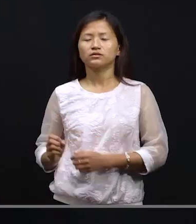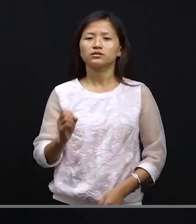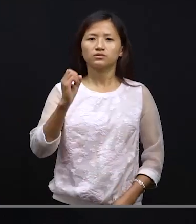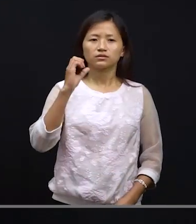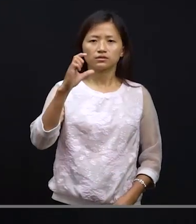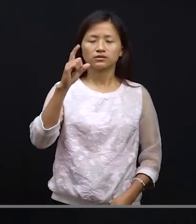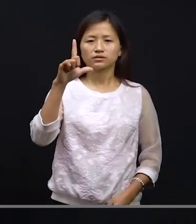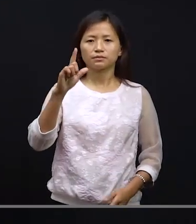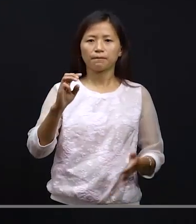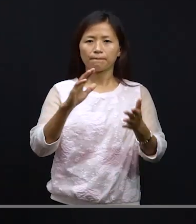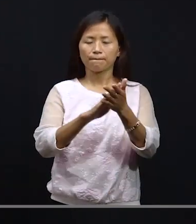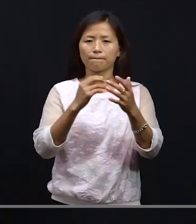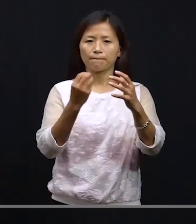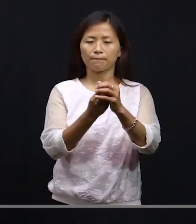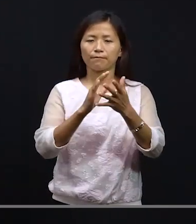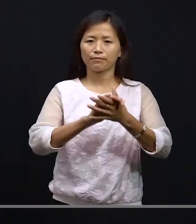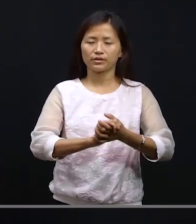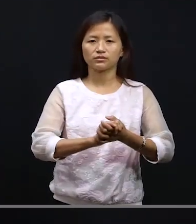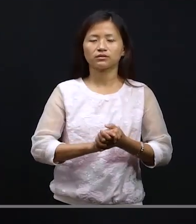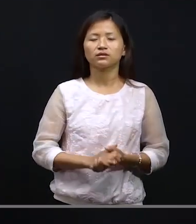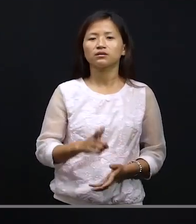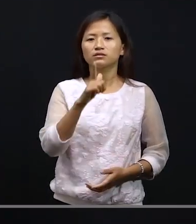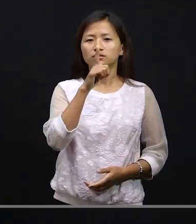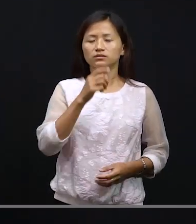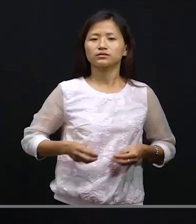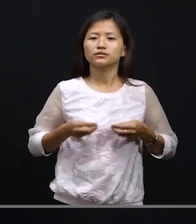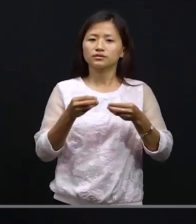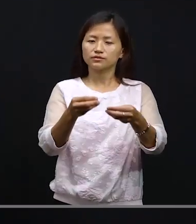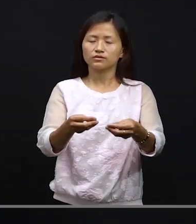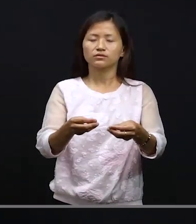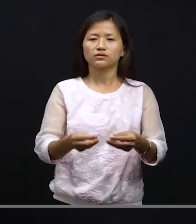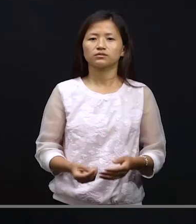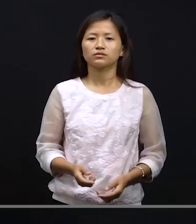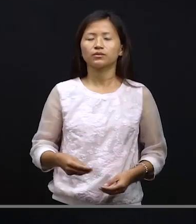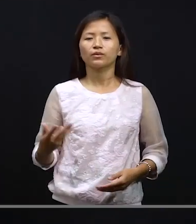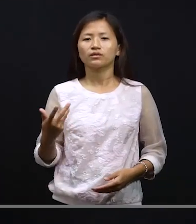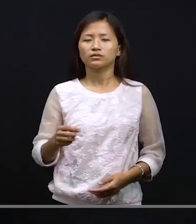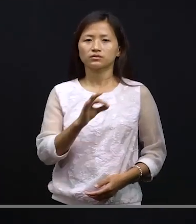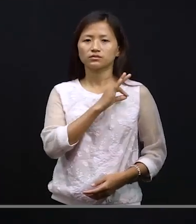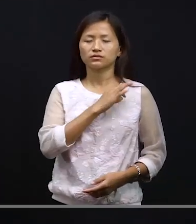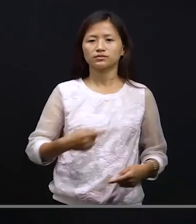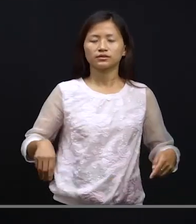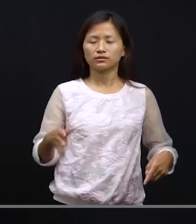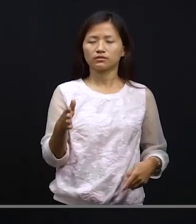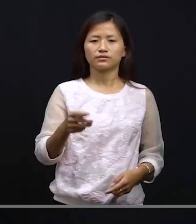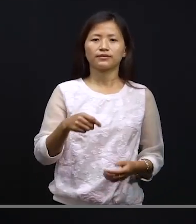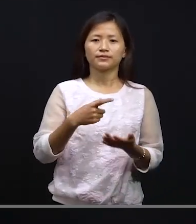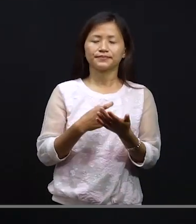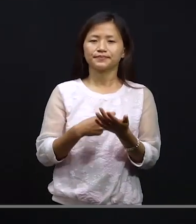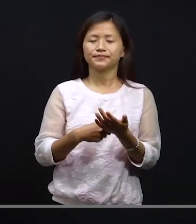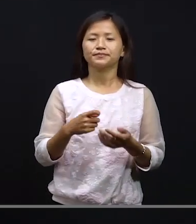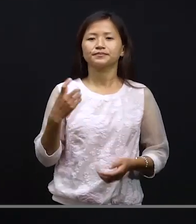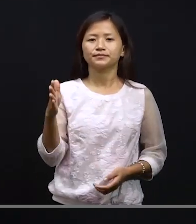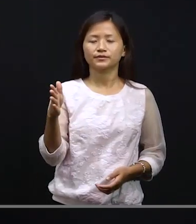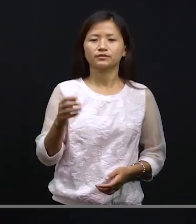give you the lunch that he brought, I'm sure you will give in to that, whether you like it or not. But our narrator here did